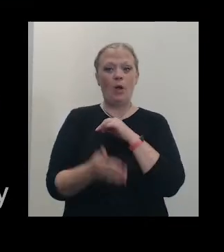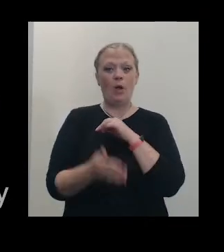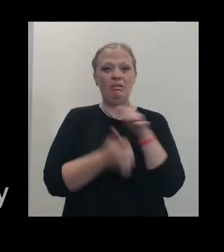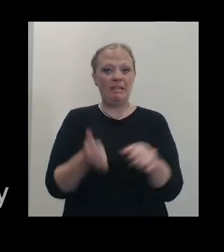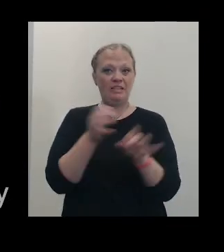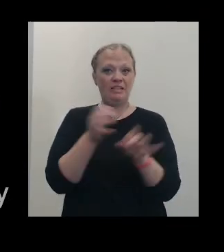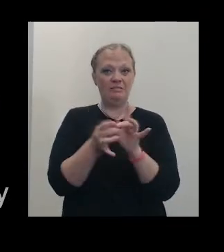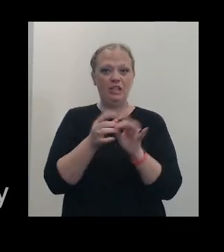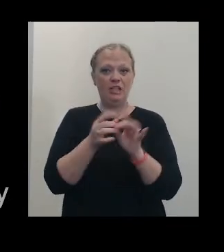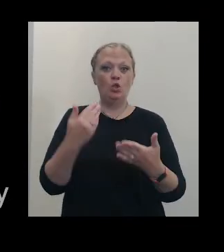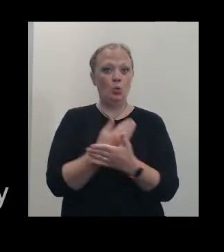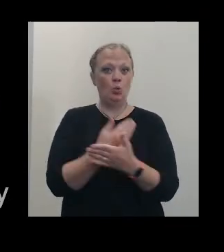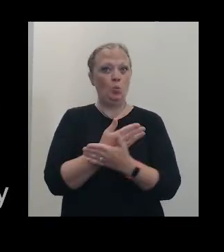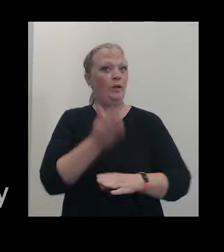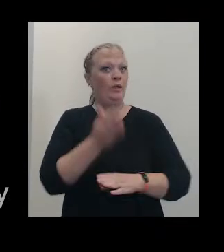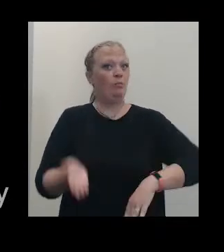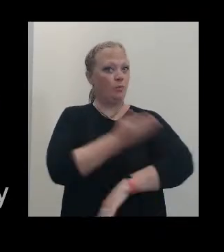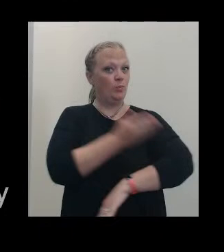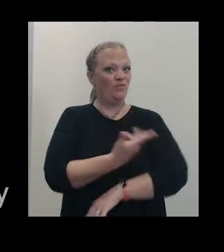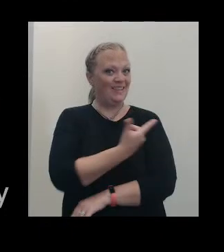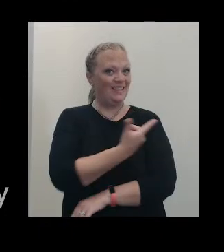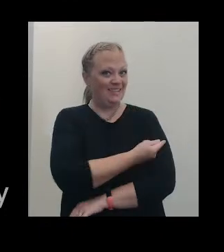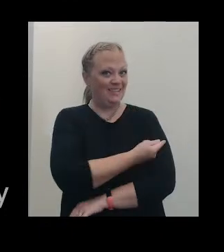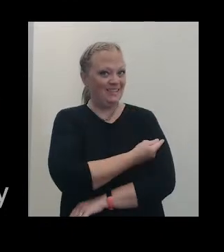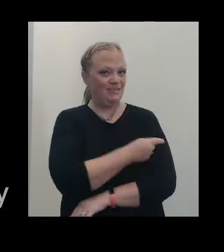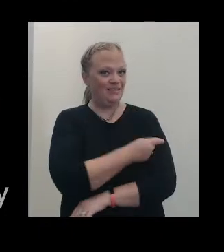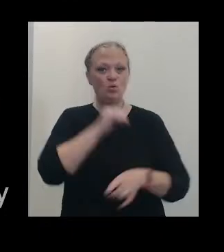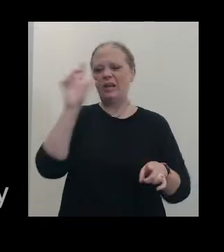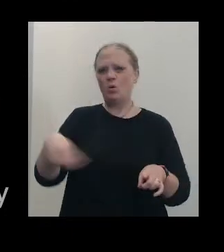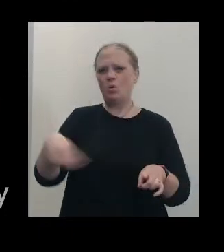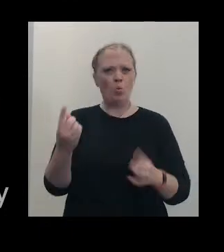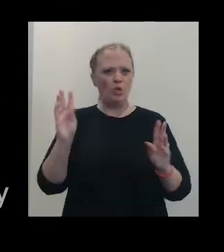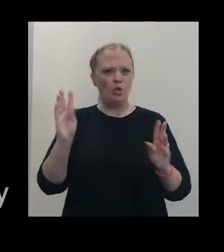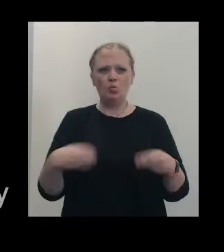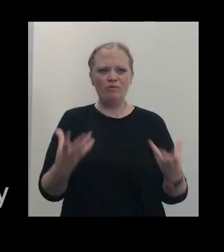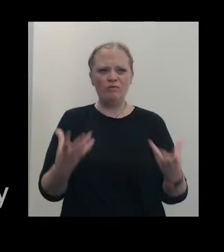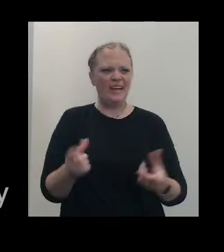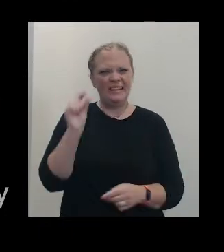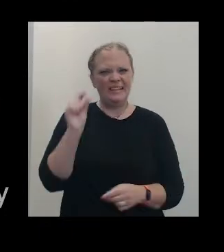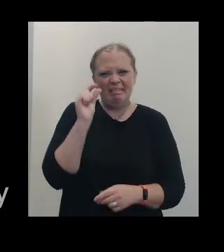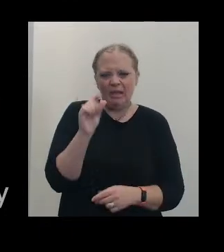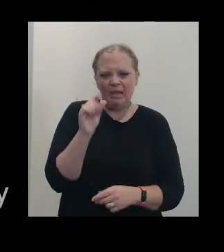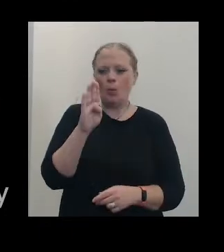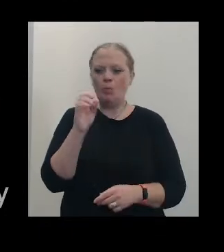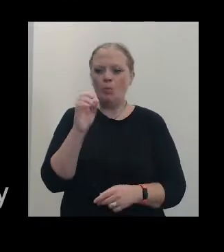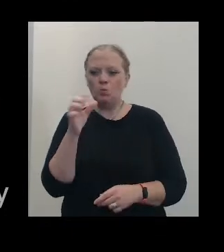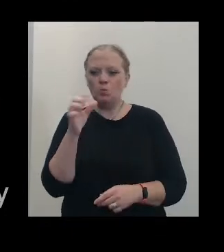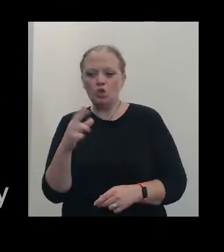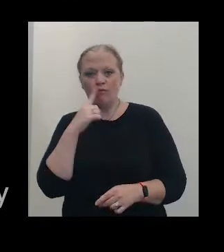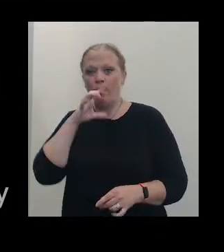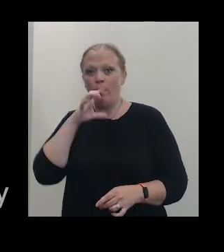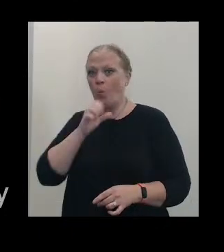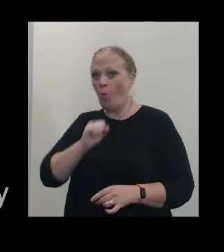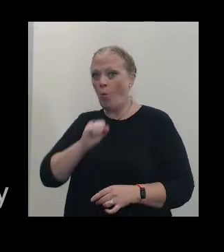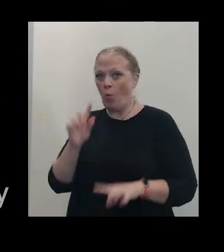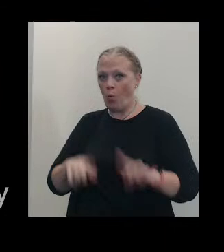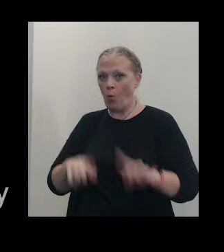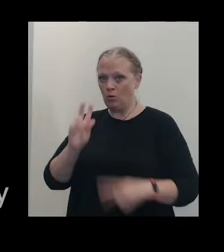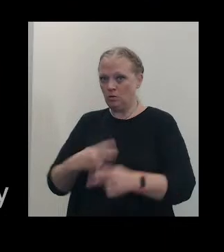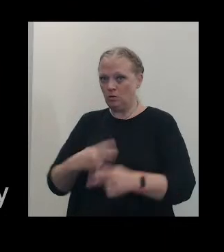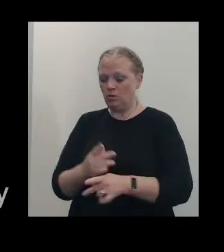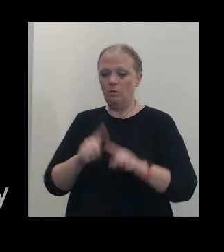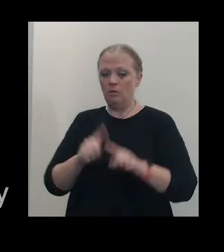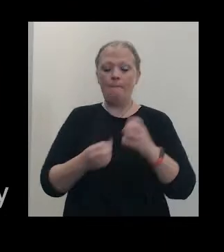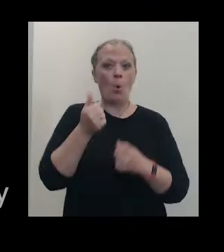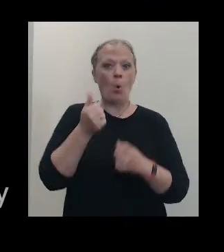is a new and improved vaccine. So it not only provides like a little booster for the old variant, the most important is